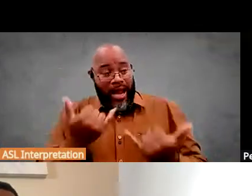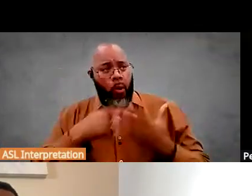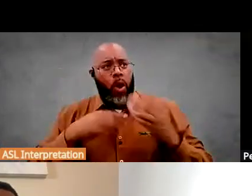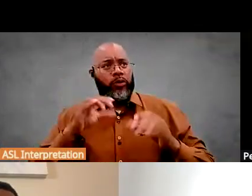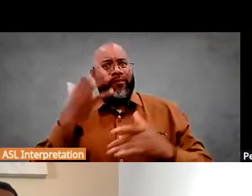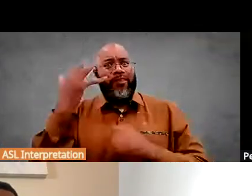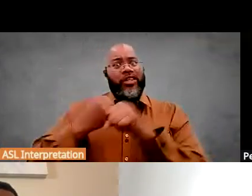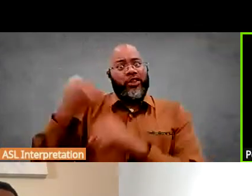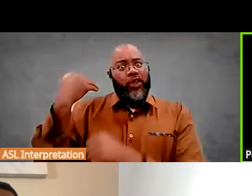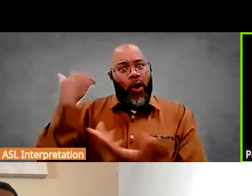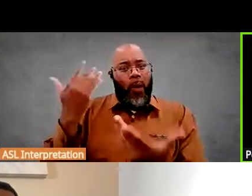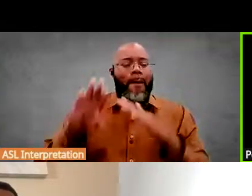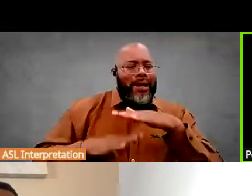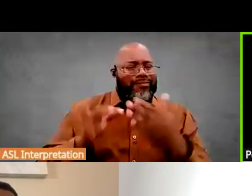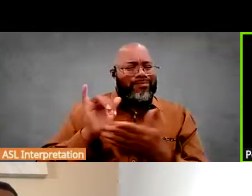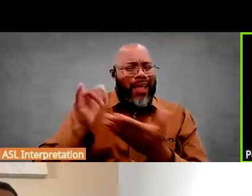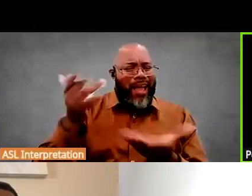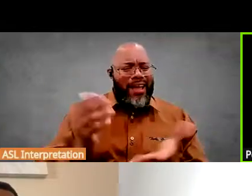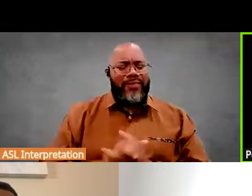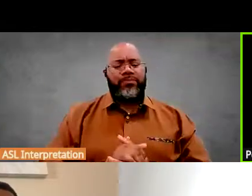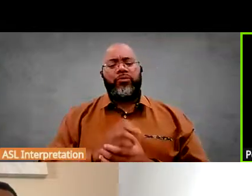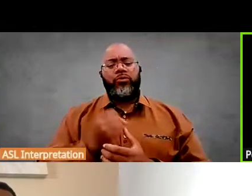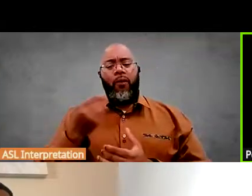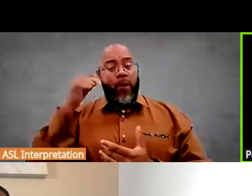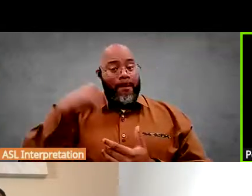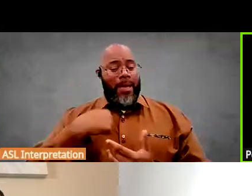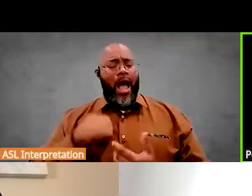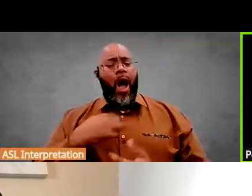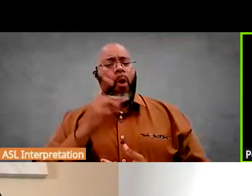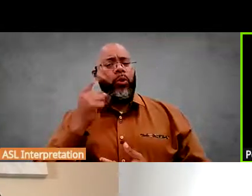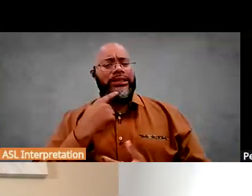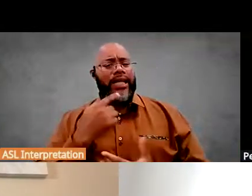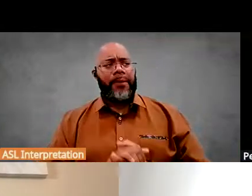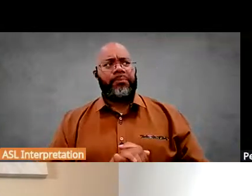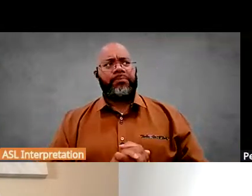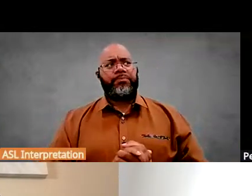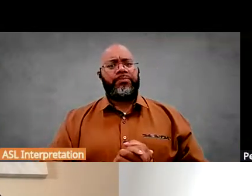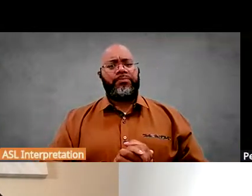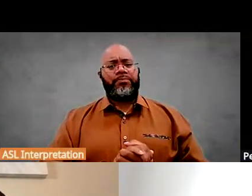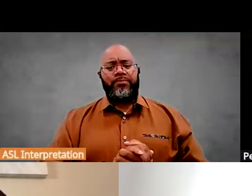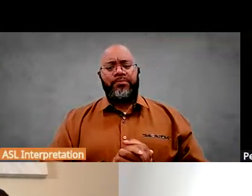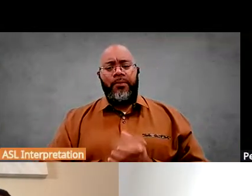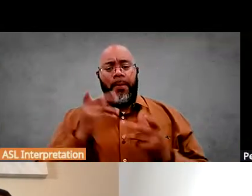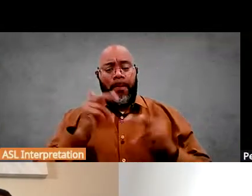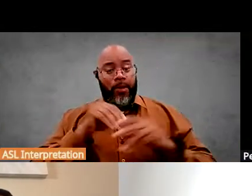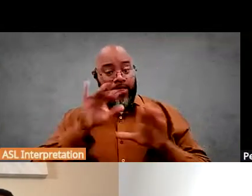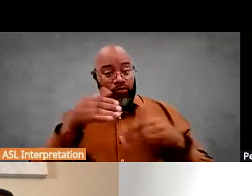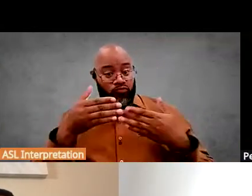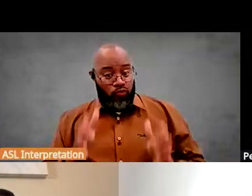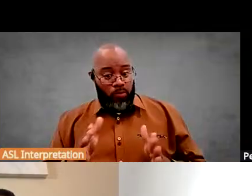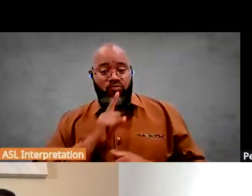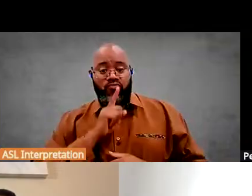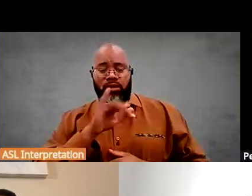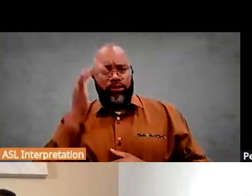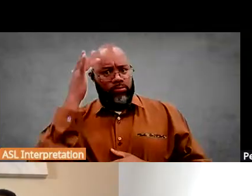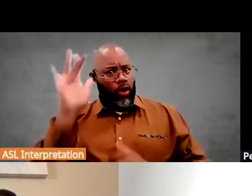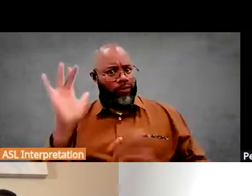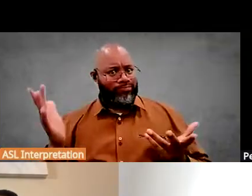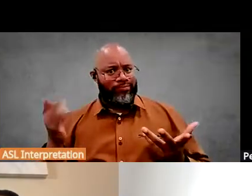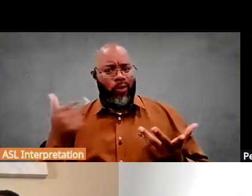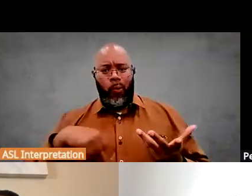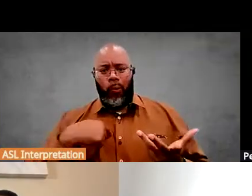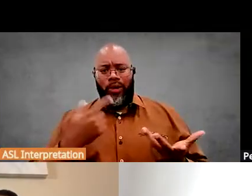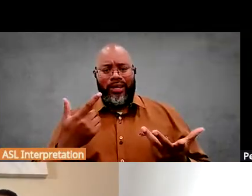ago, basically. Yeah. So Yeah. for me, I would say like a lot of the people who are in this room are really, really smart. We are like,